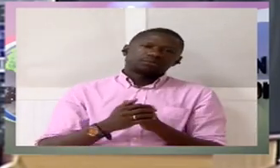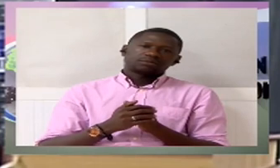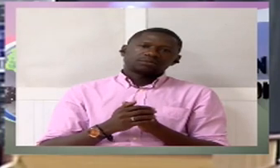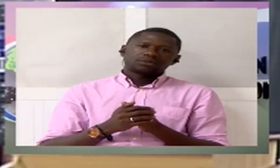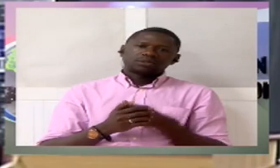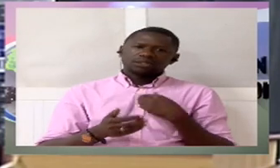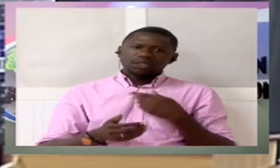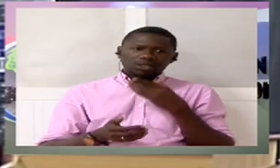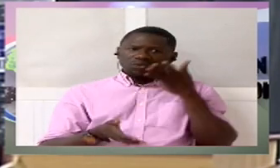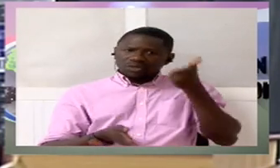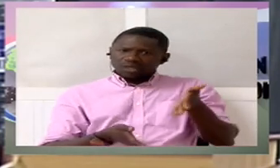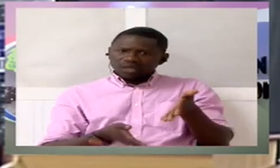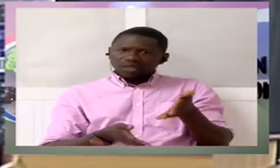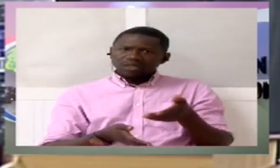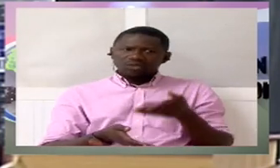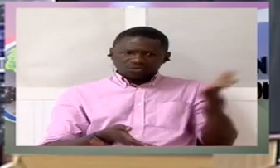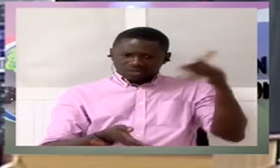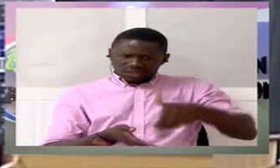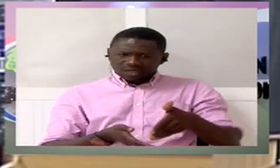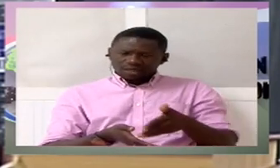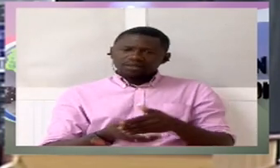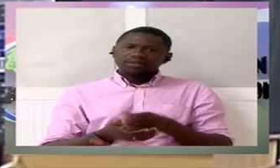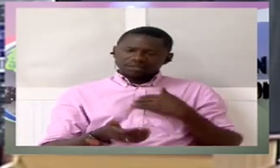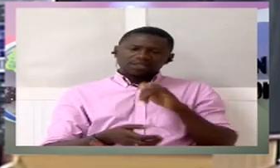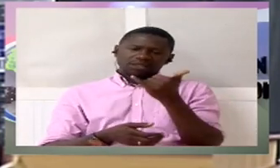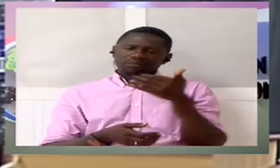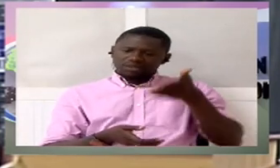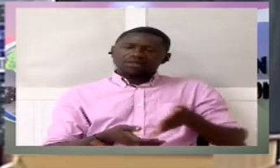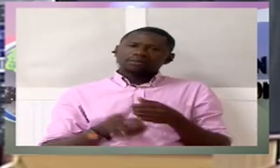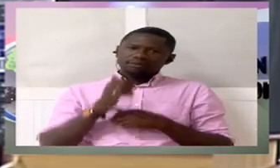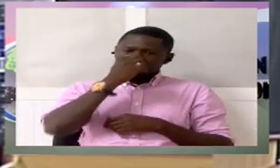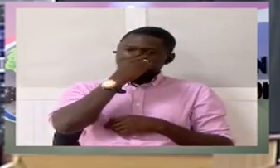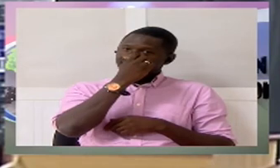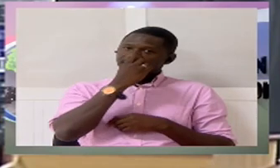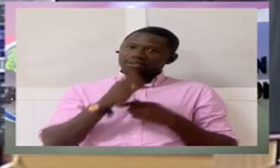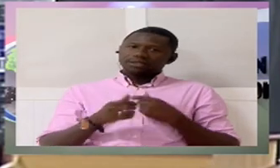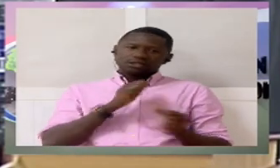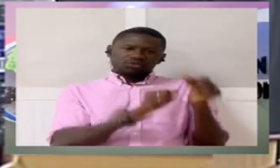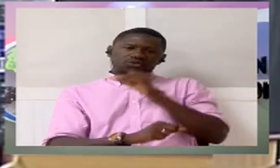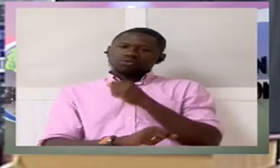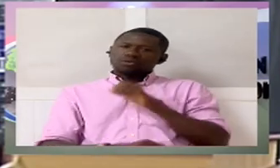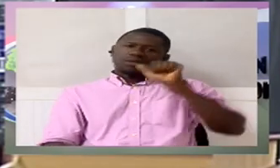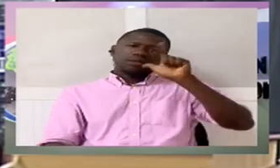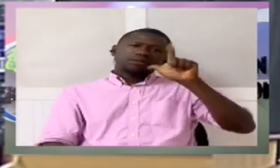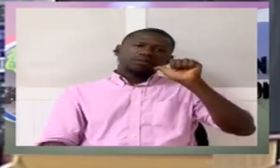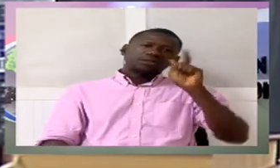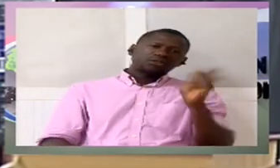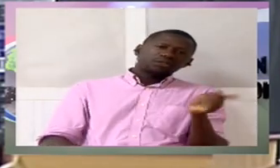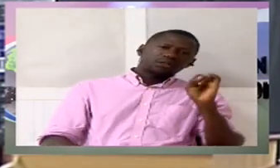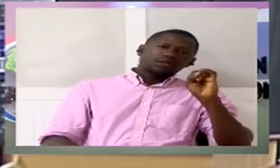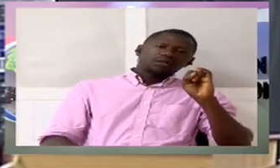turned. He said to me, are you here? I said to him, yes, I'm here. He turned to Alhaji